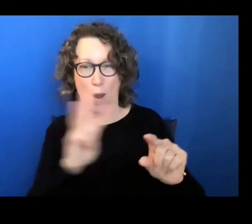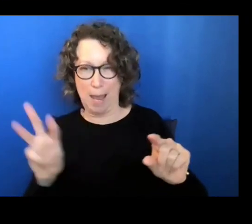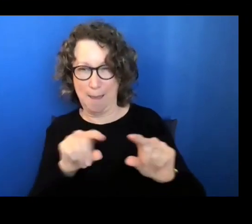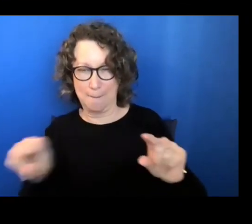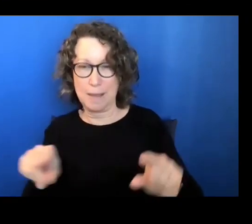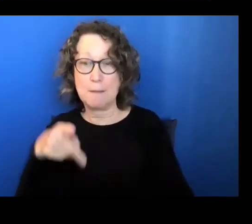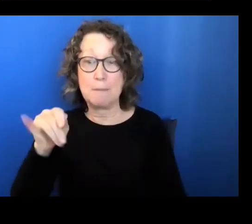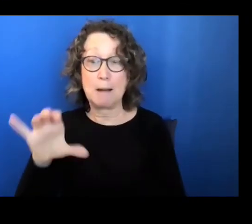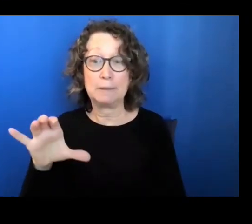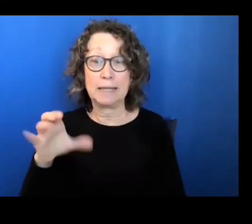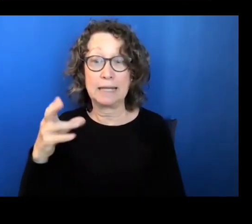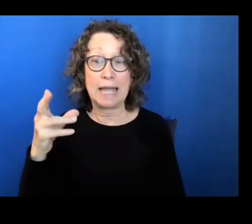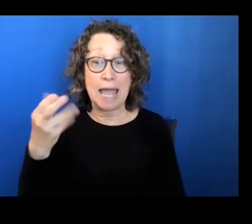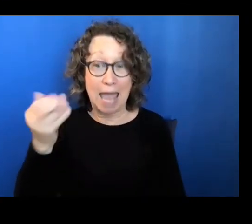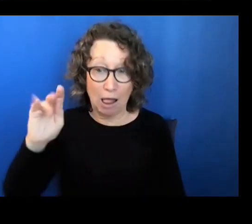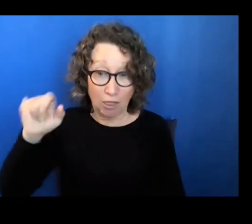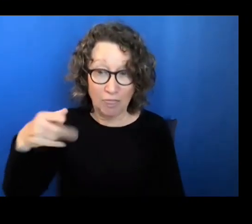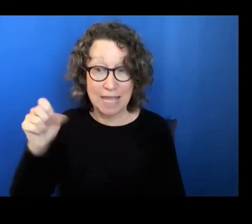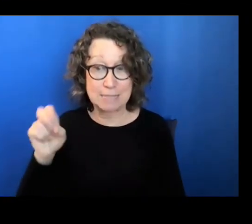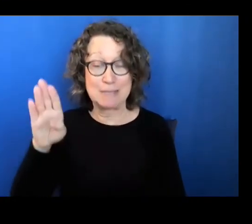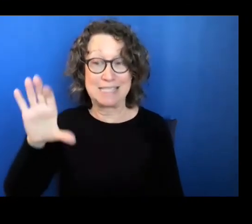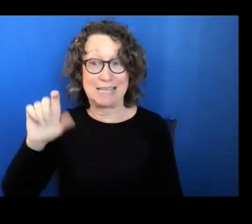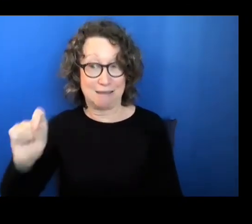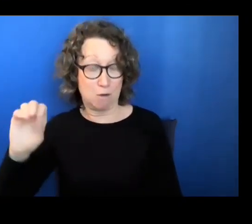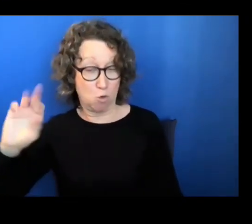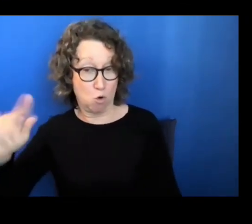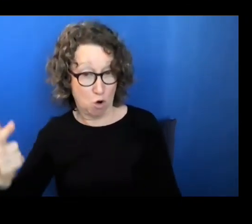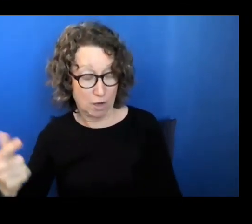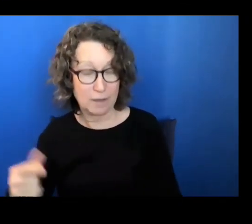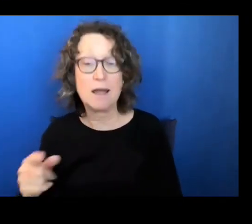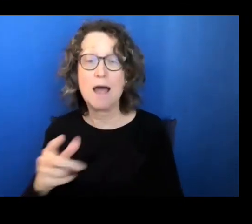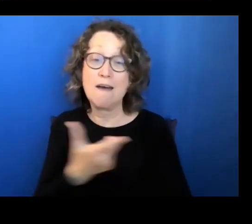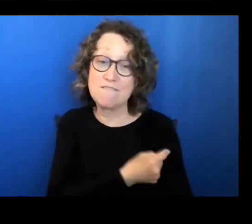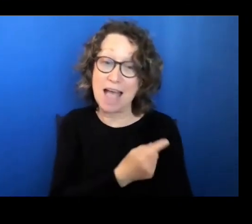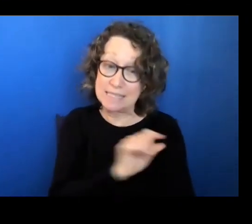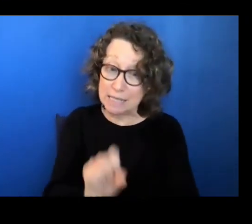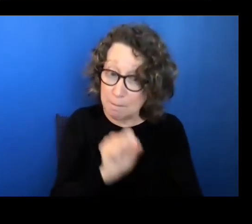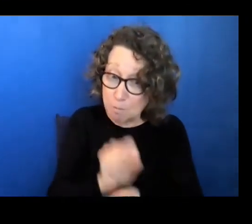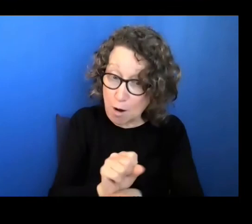it's publichealthsbc.org. For